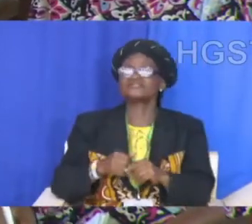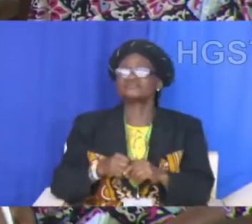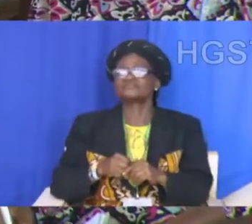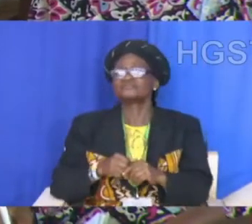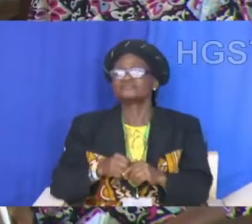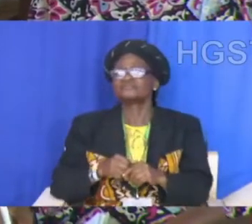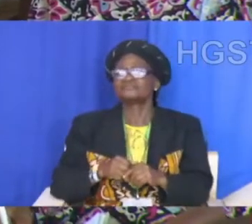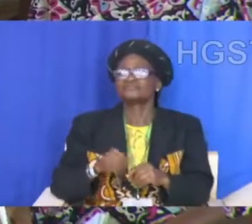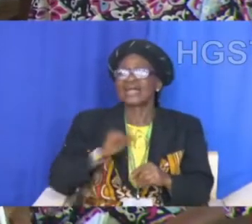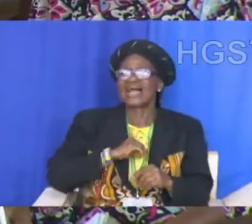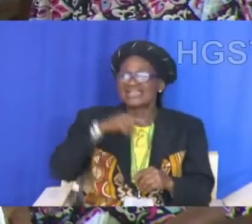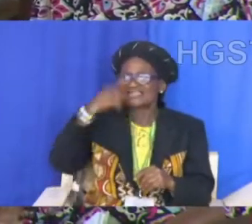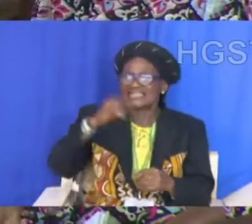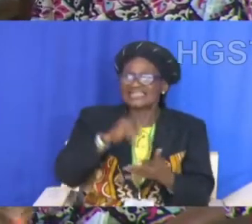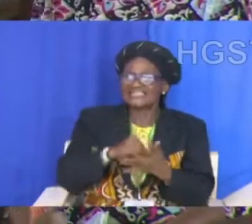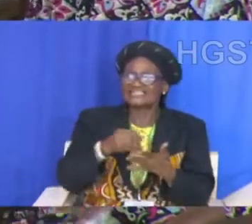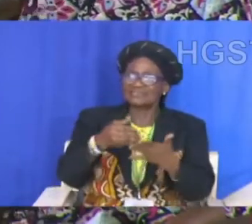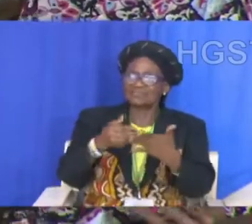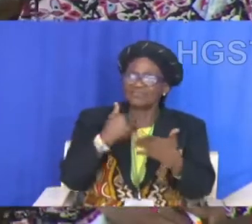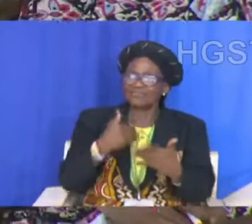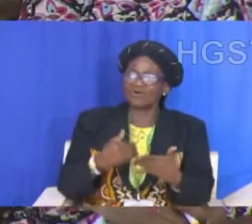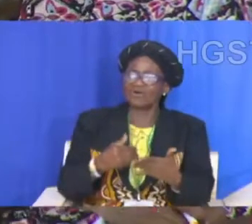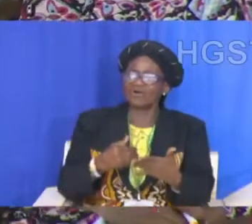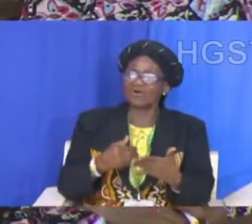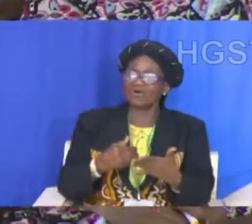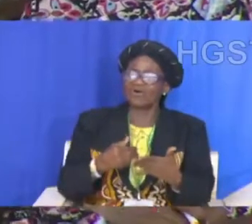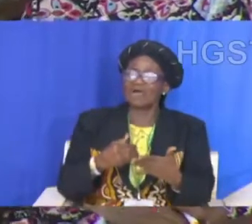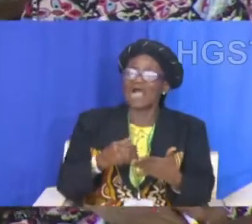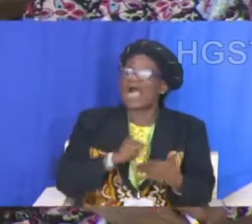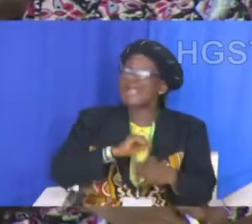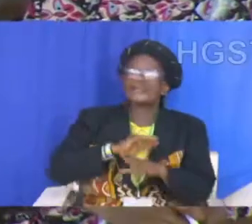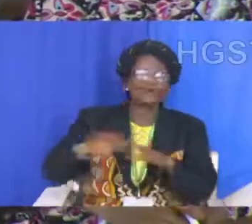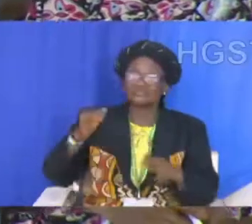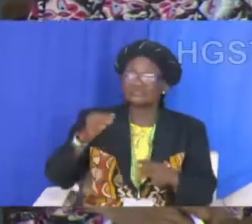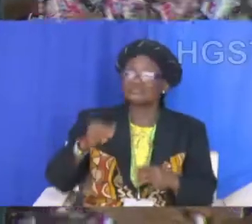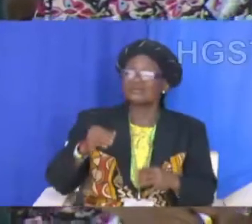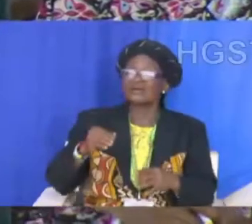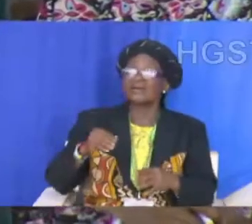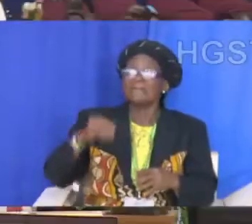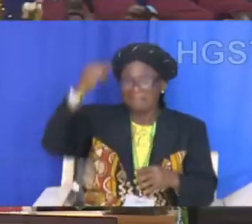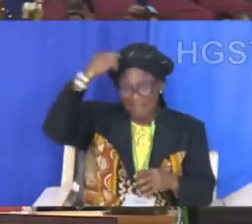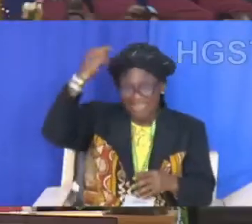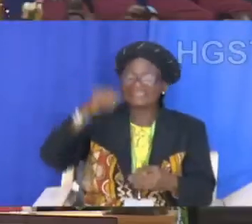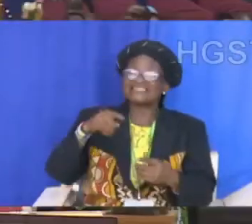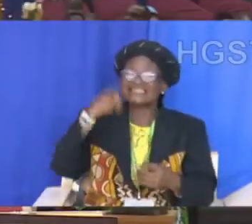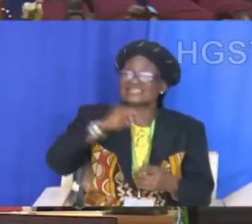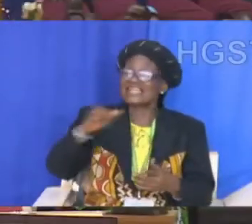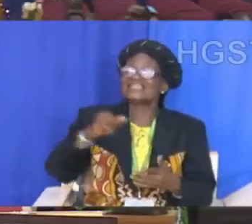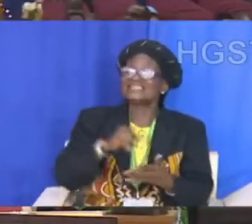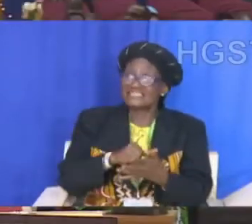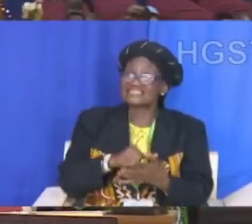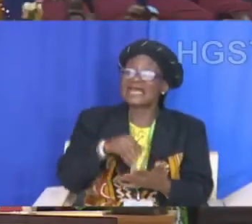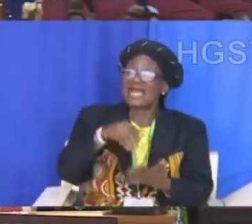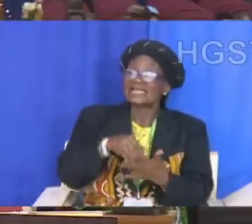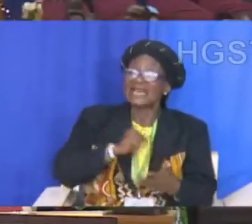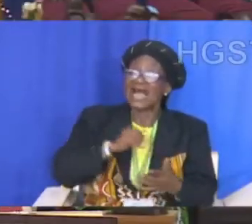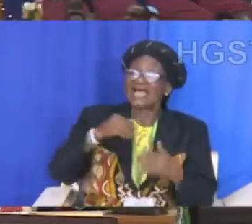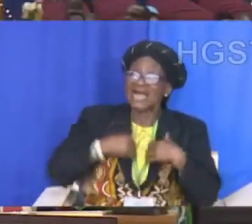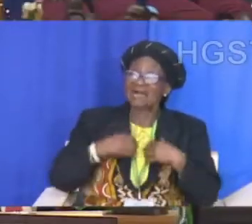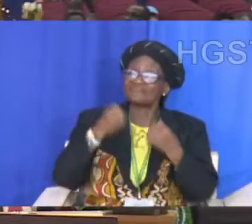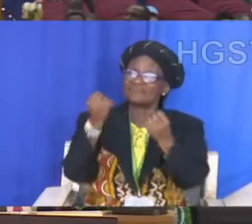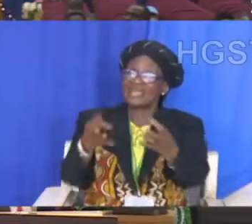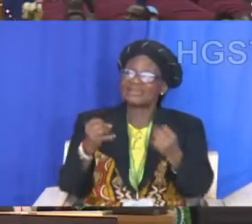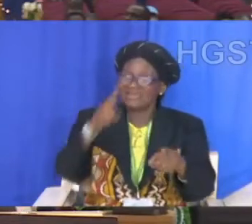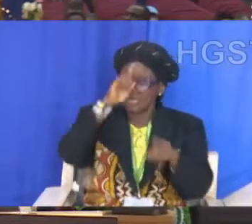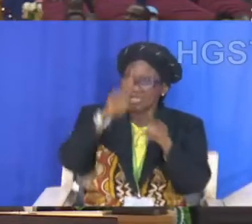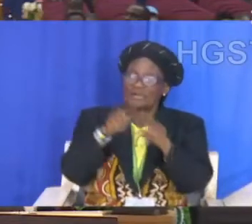I've said it before, I don't mind saying it again. I have many brothers, I have many